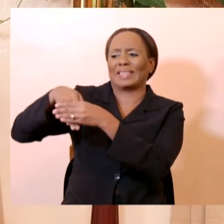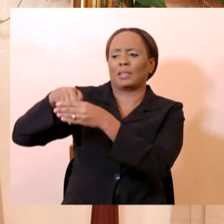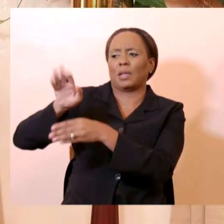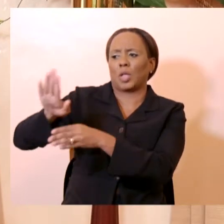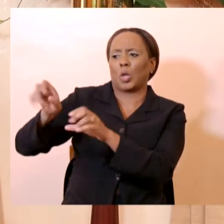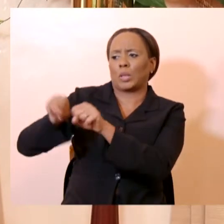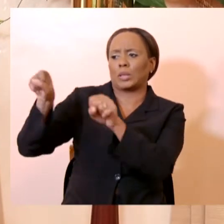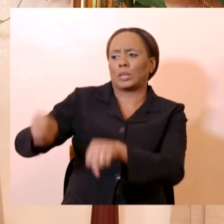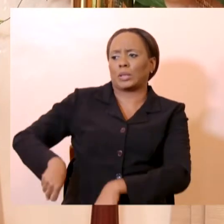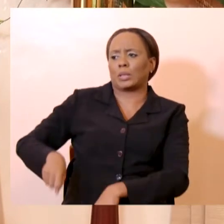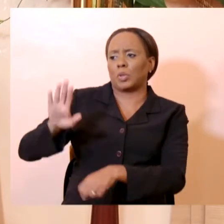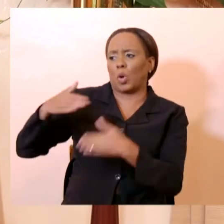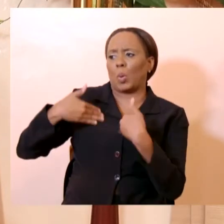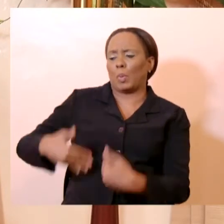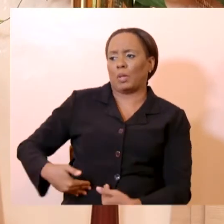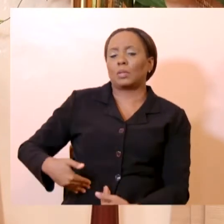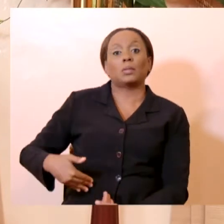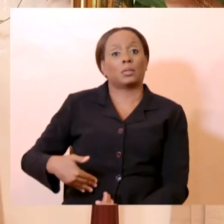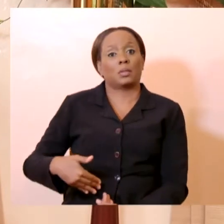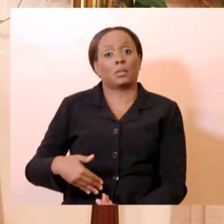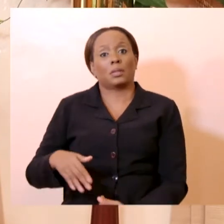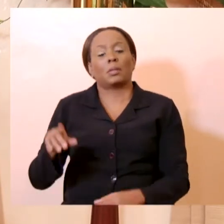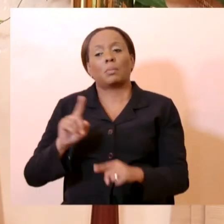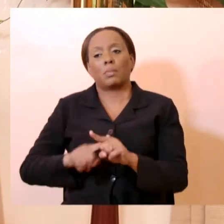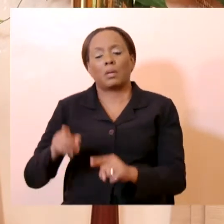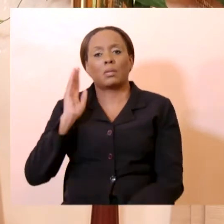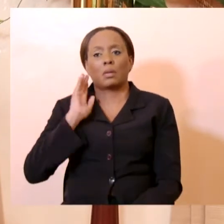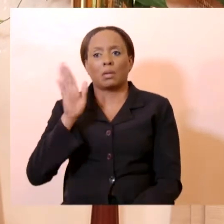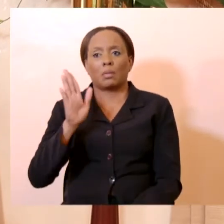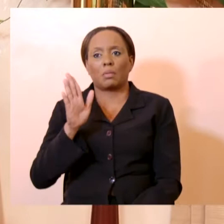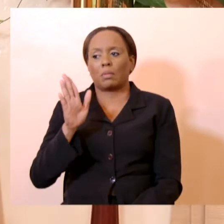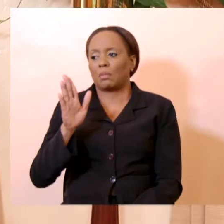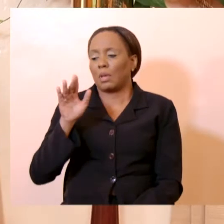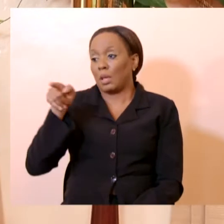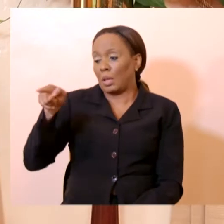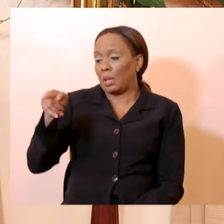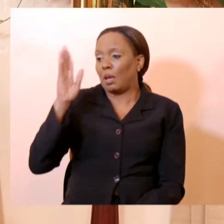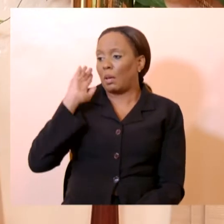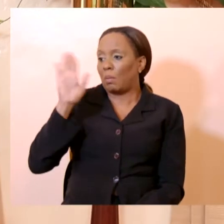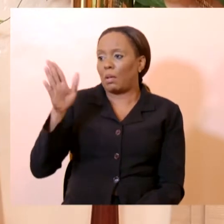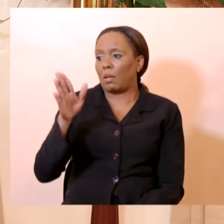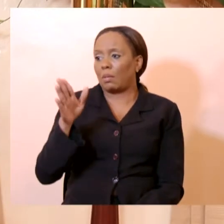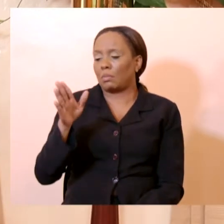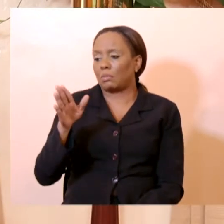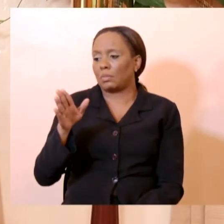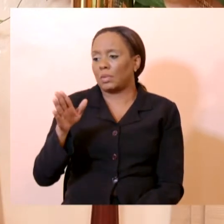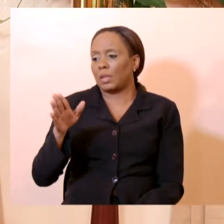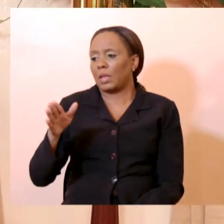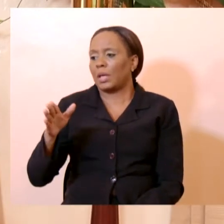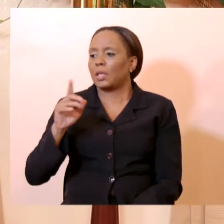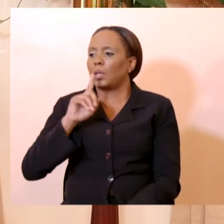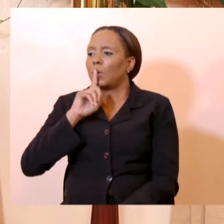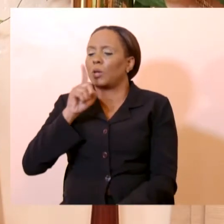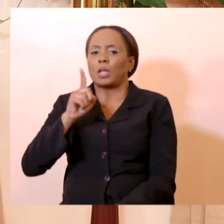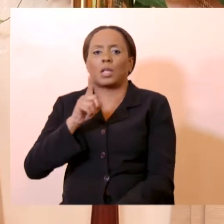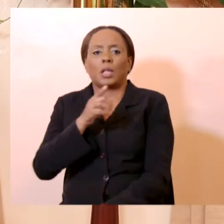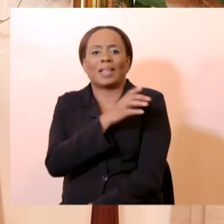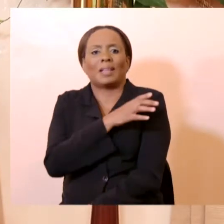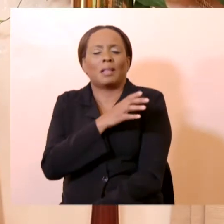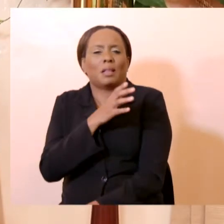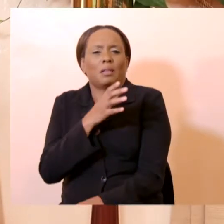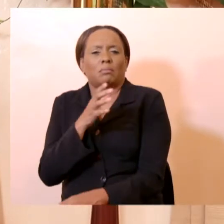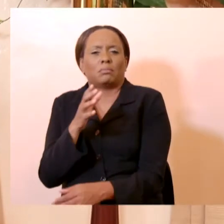this individual, but we will do it in a clinical setting. This person will receive the vaccine, should they agree to have